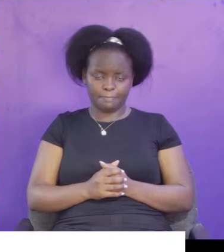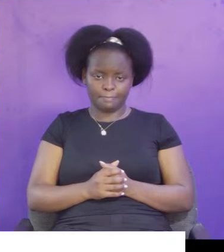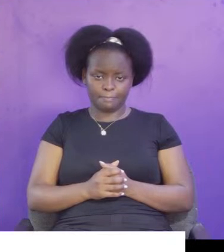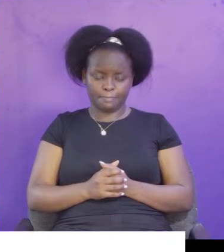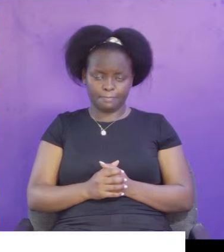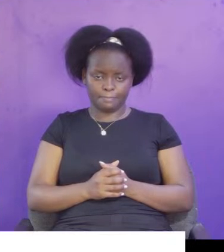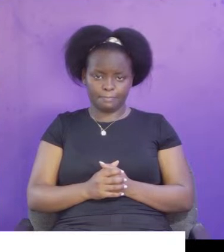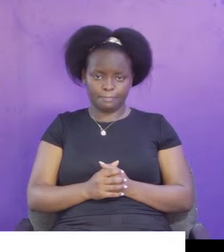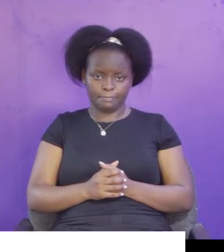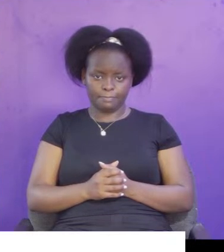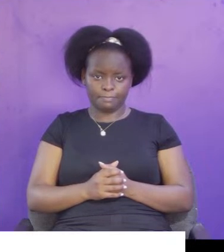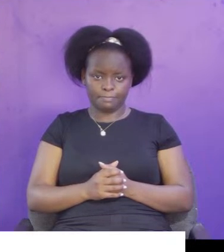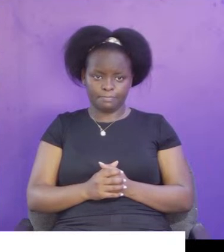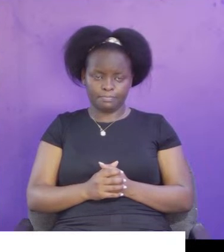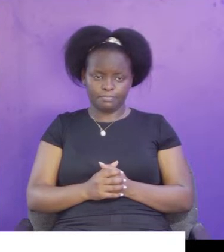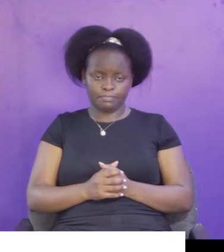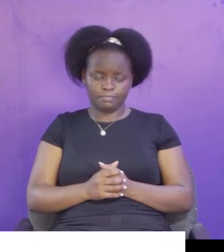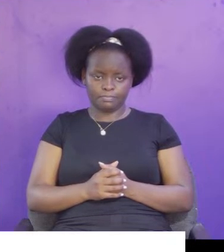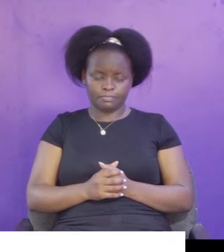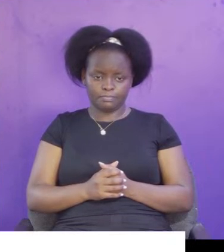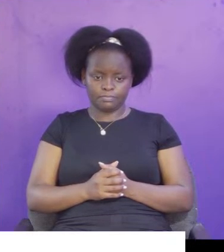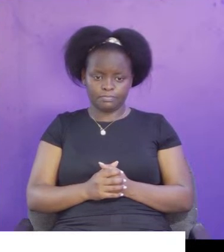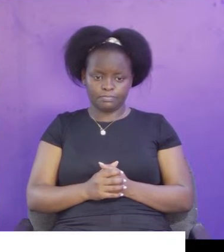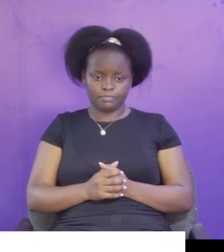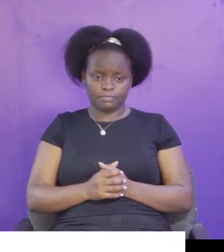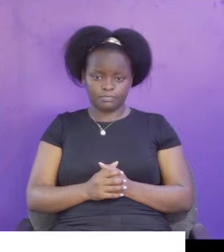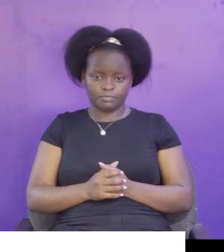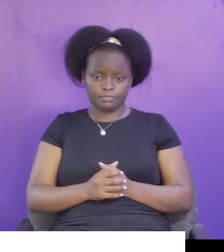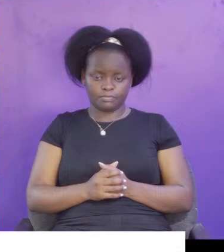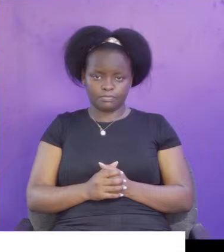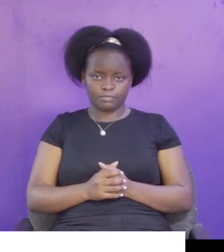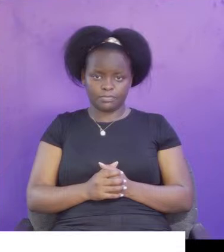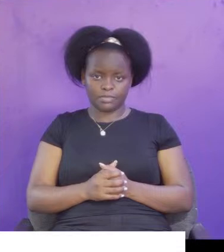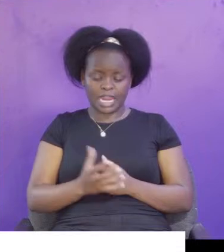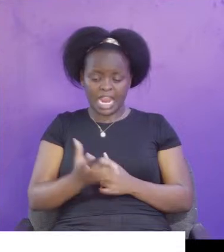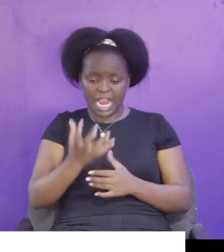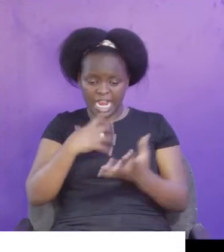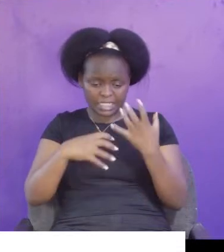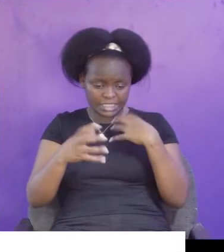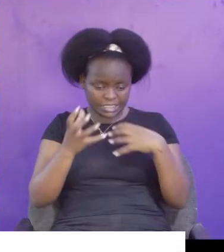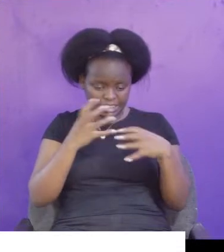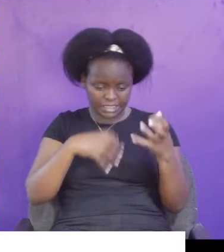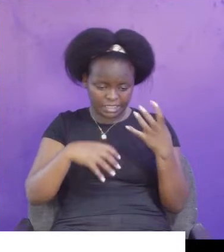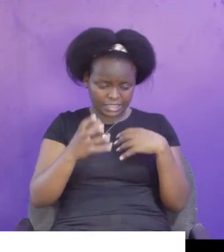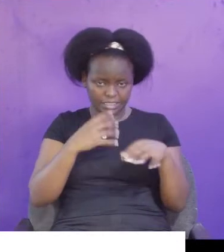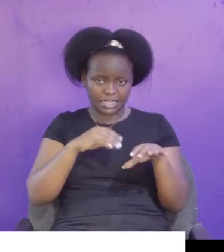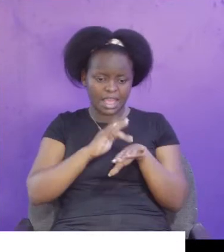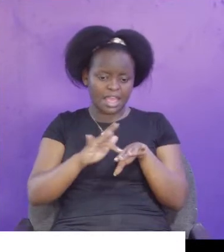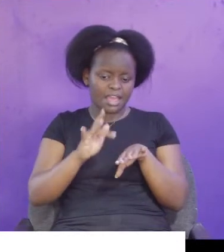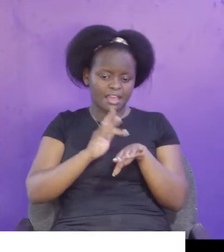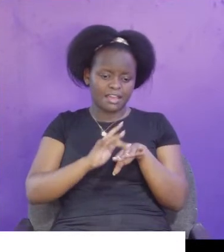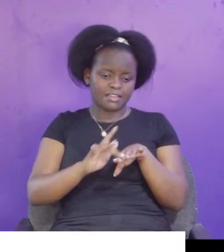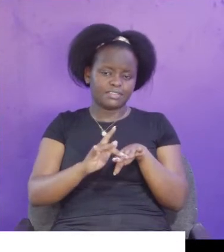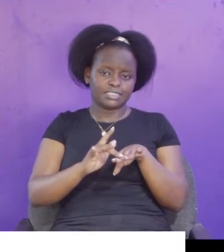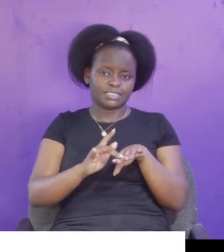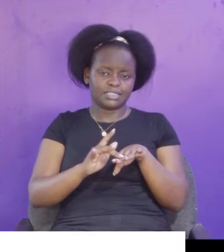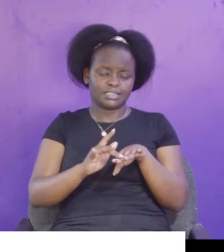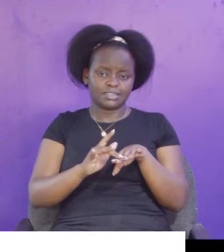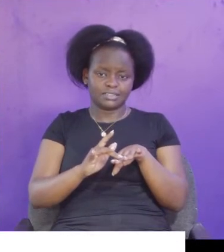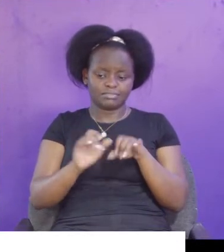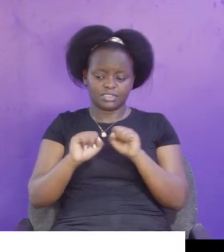The greed that have affected the main fabric of our